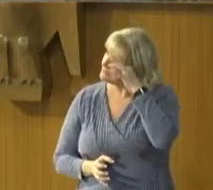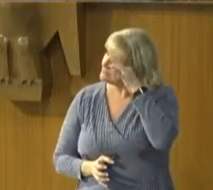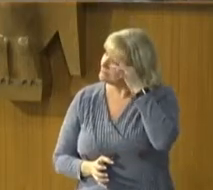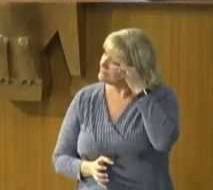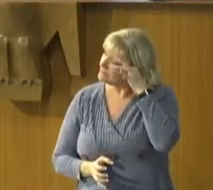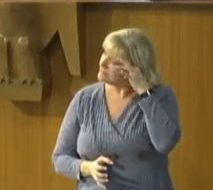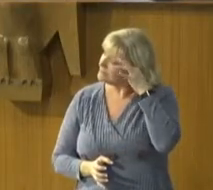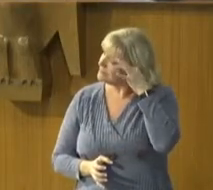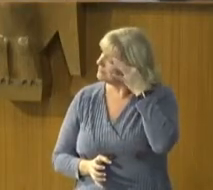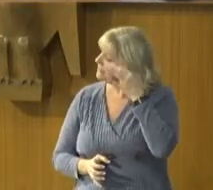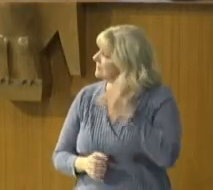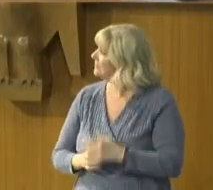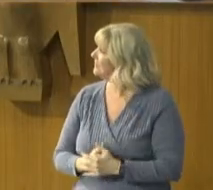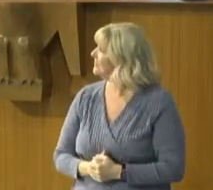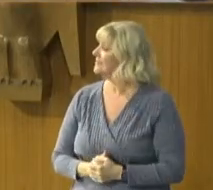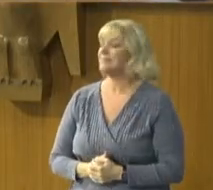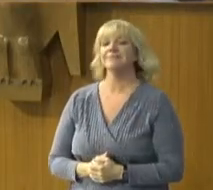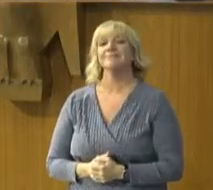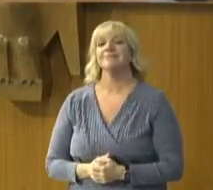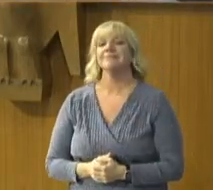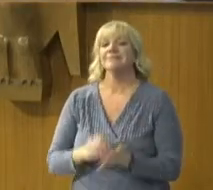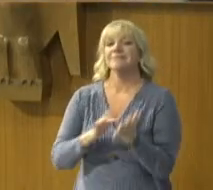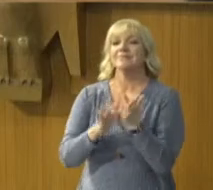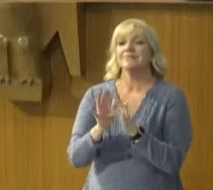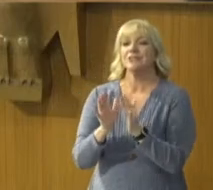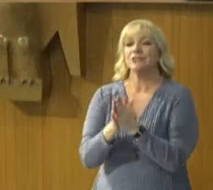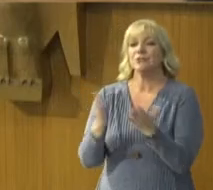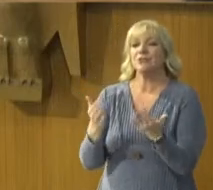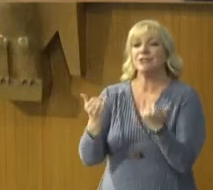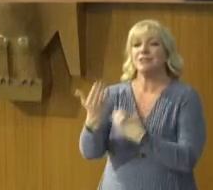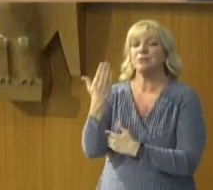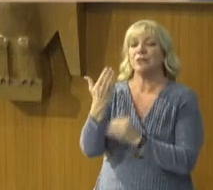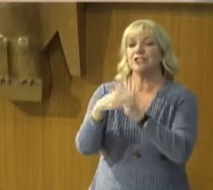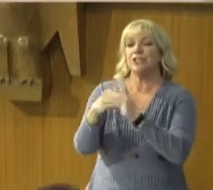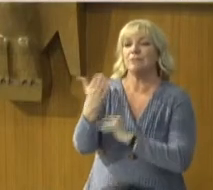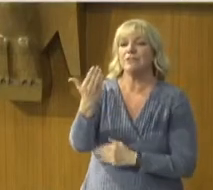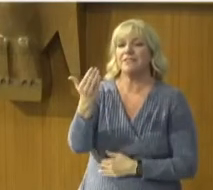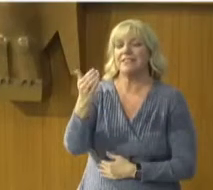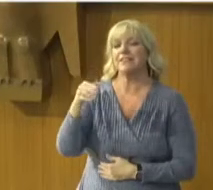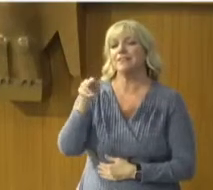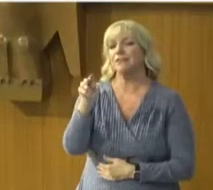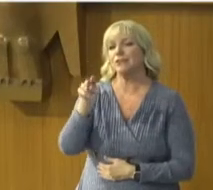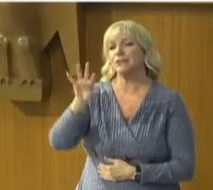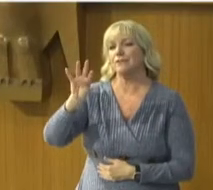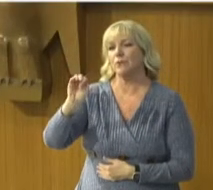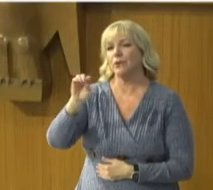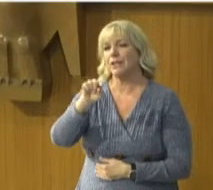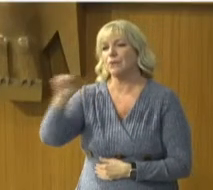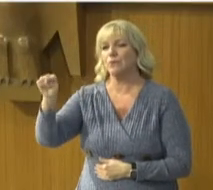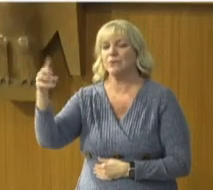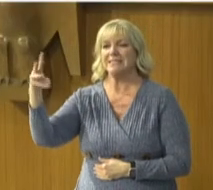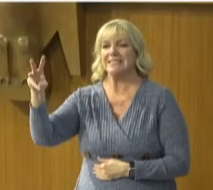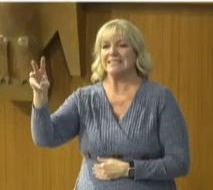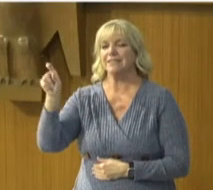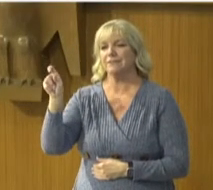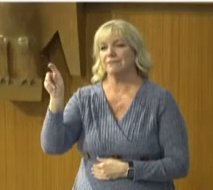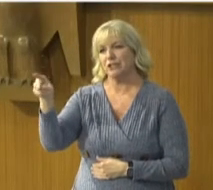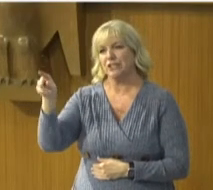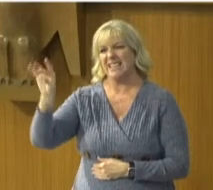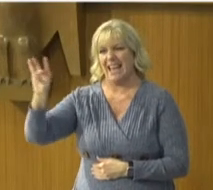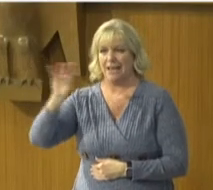Our scripture this morning comes from the Gospel of Mark, chapter 15, verse 40, through chapter 16, verse 8.